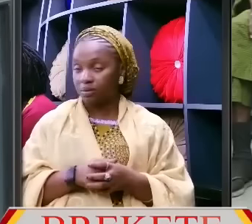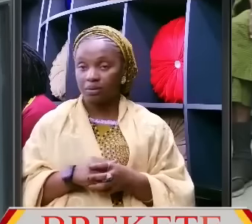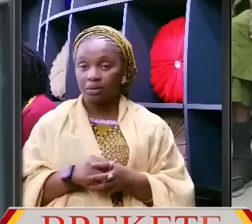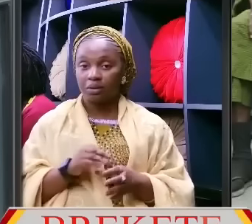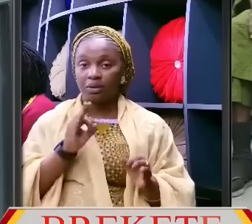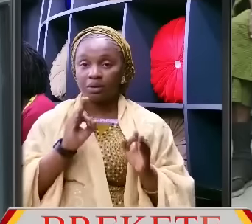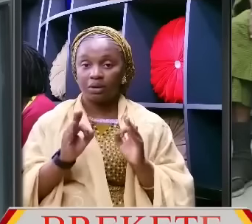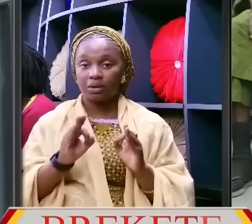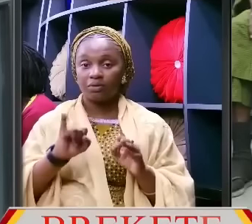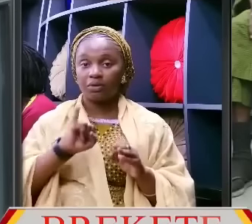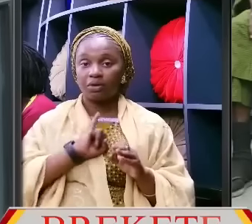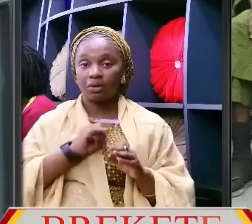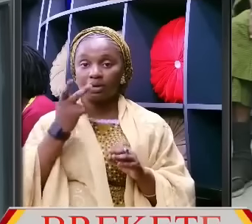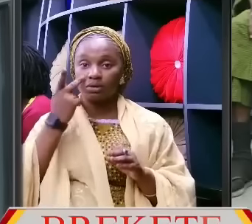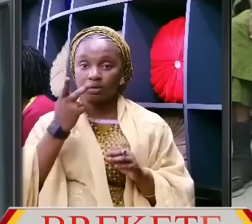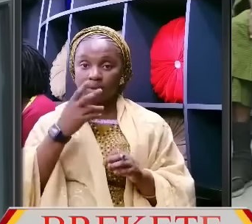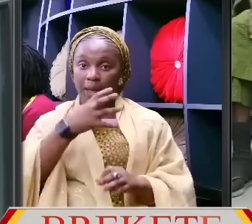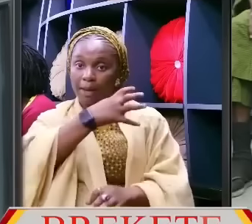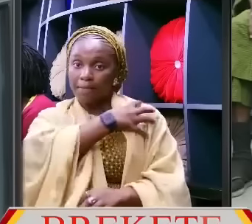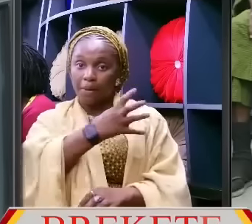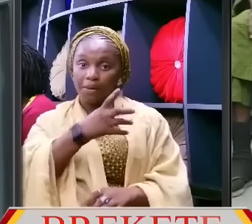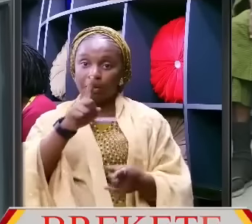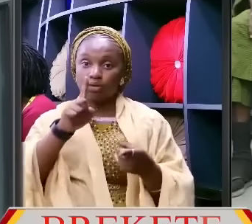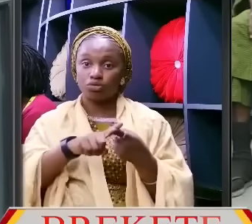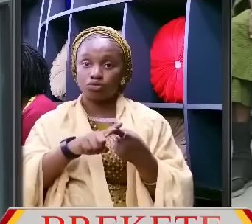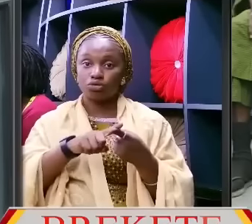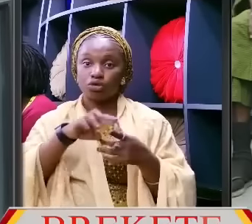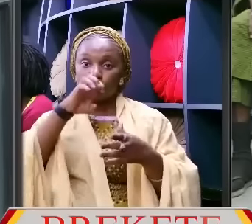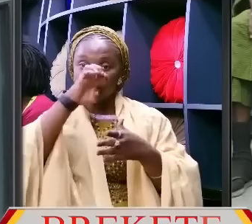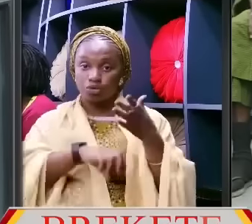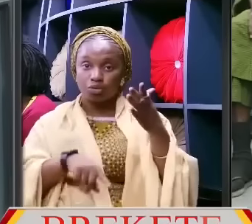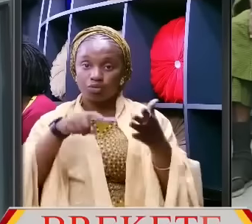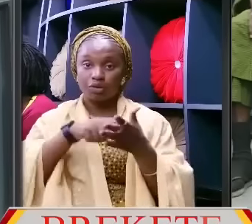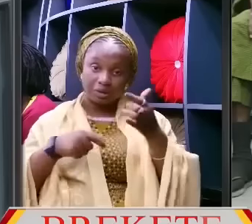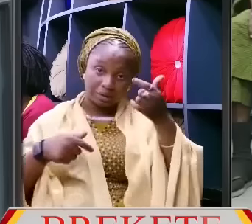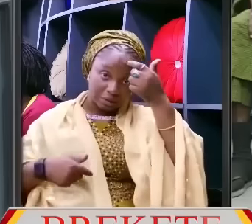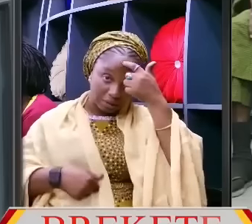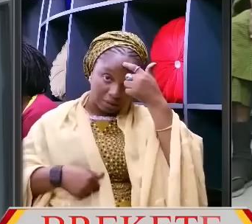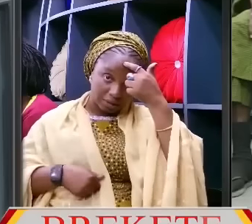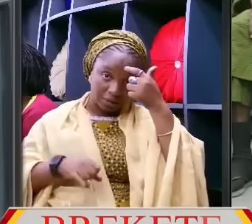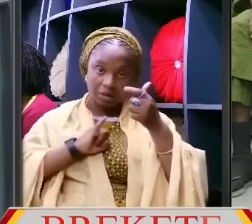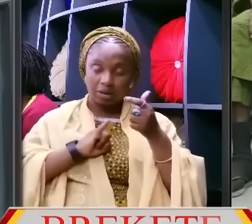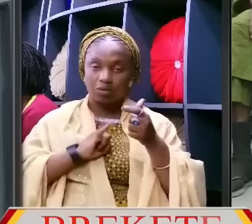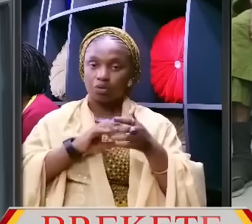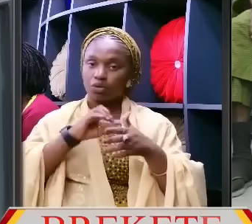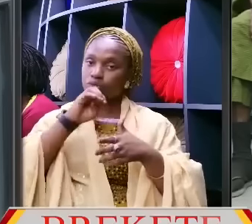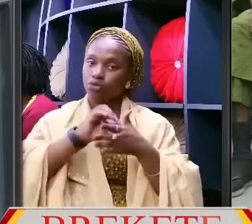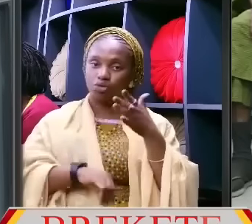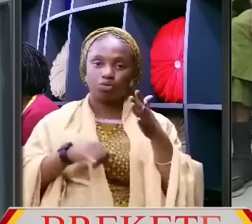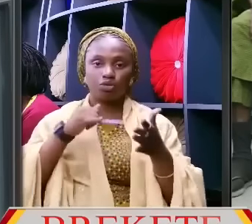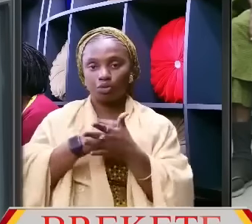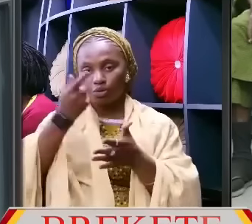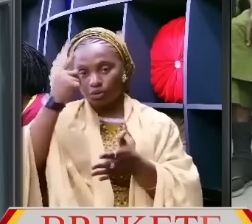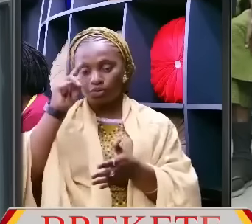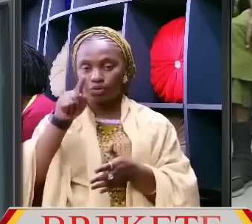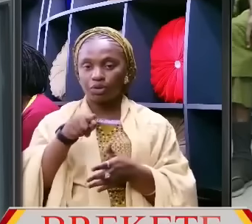if I see power to take remove this sickness, throw her for Osho, I will do it. Okay, hold on, dear.